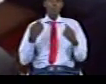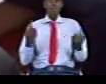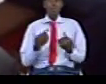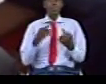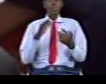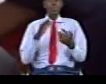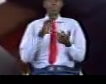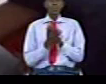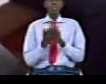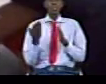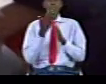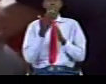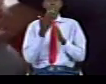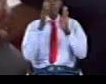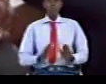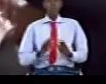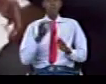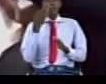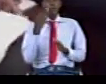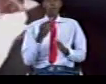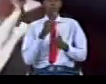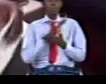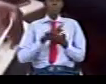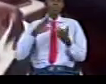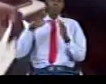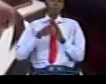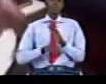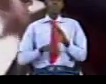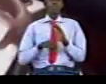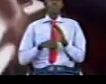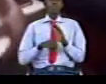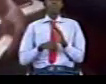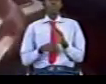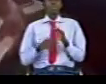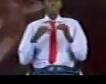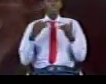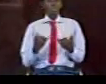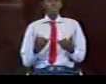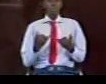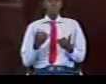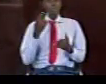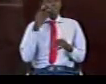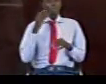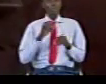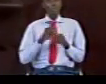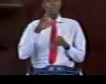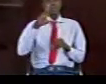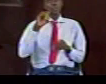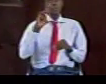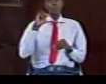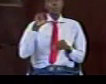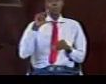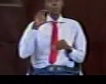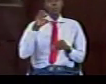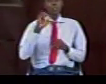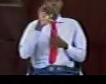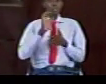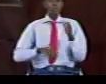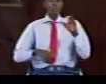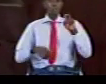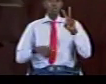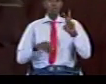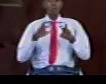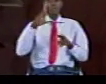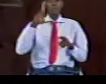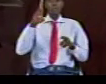the servants of righteousness. And let's come to chapter 12, Romans chapter 12, Romans chapter 12. I'm